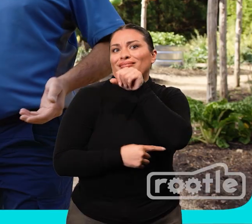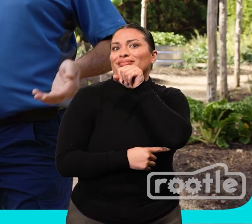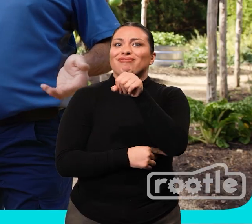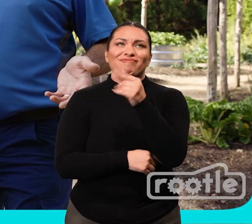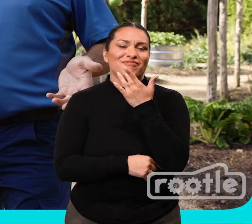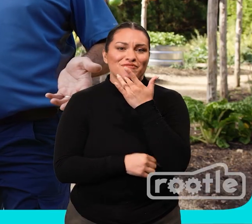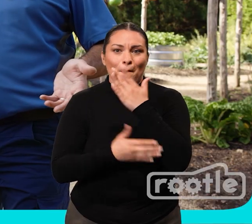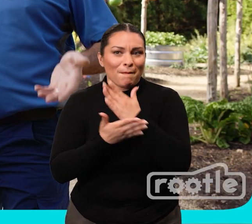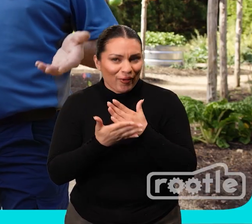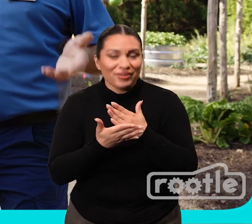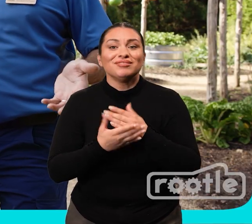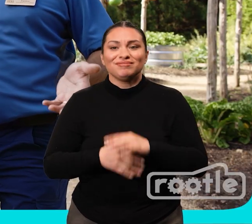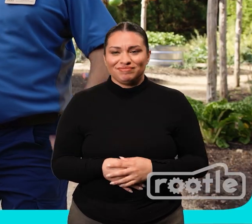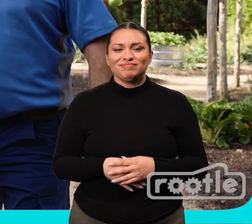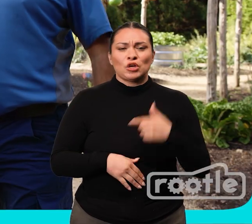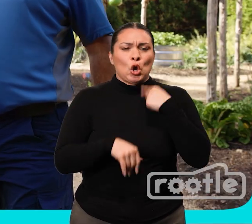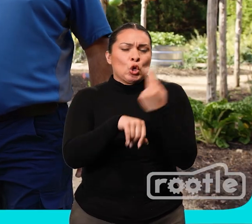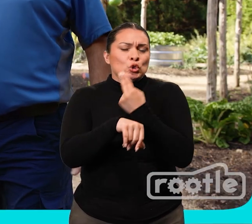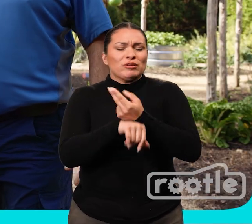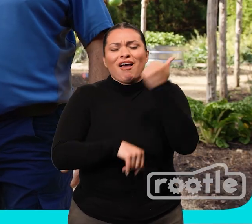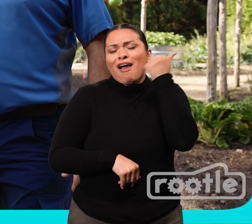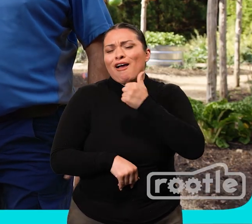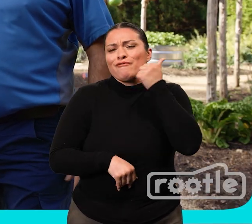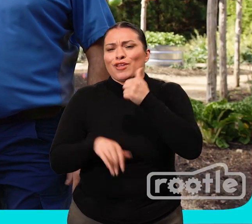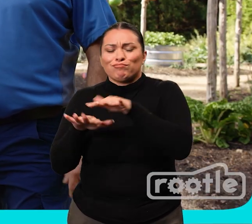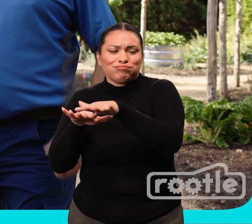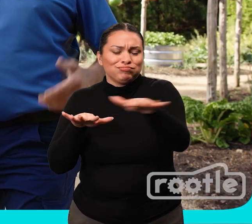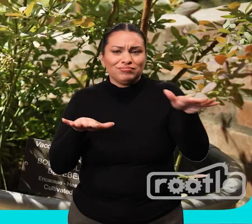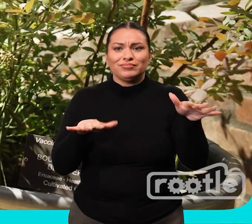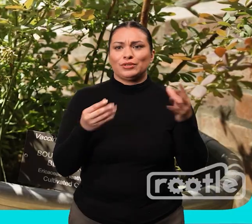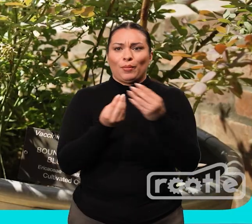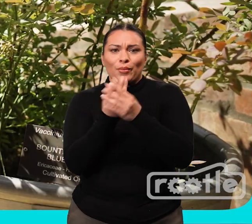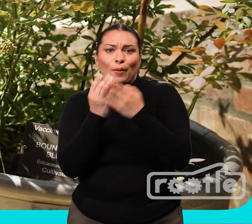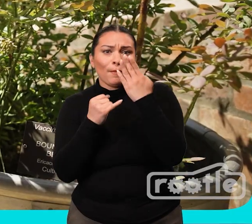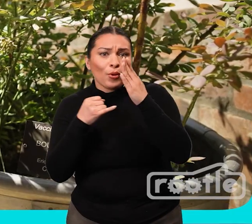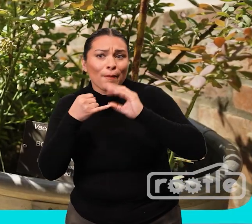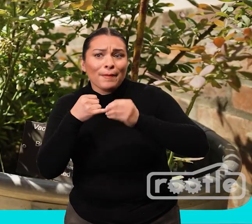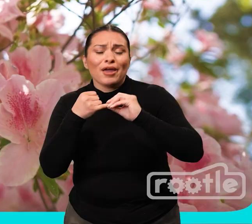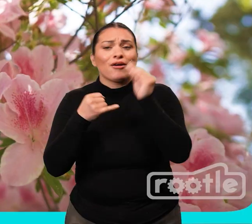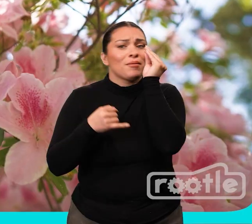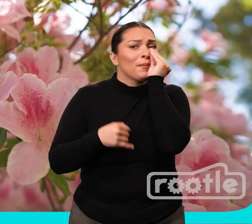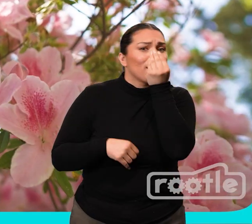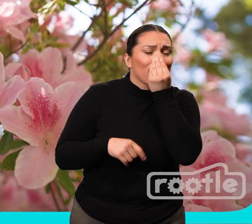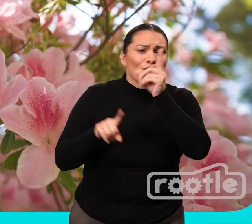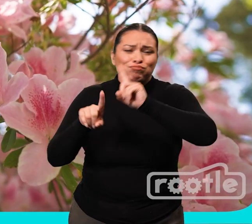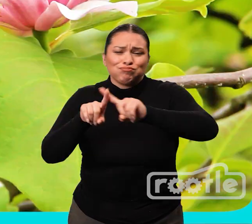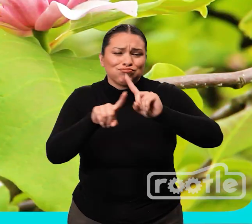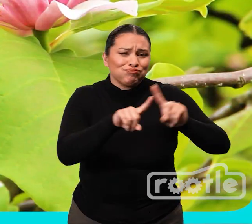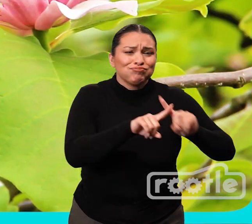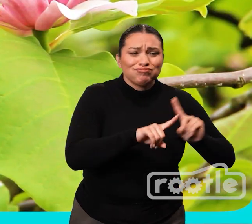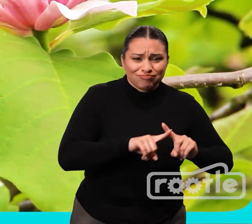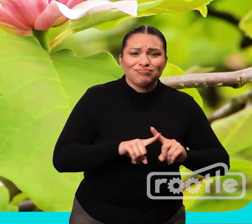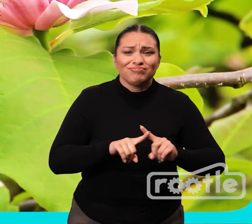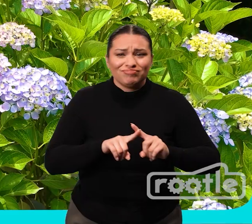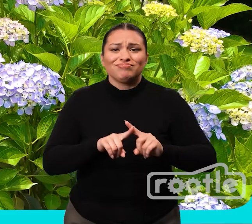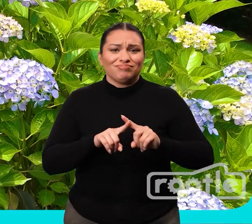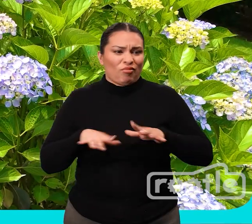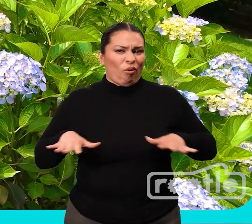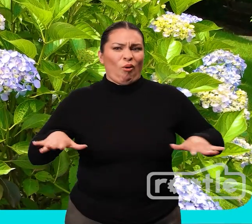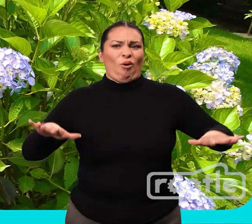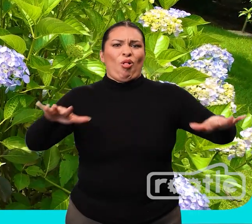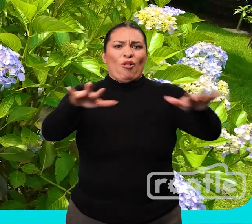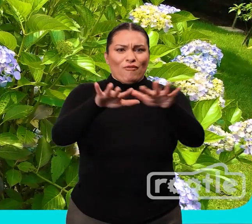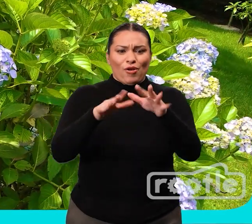experiments. I get to use them every day here at the gardens. Plants like blueberries, azaleas, magnolias, and